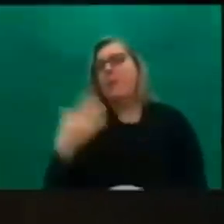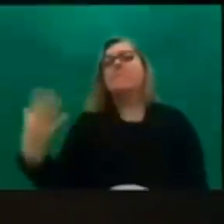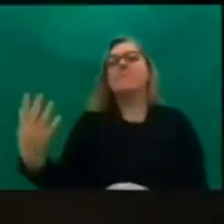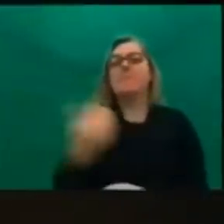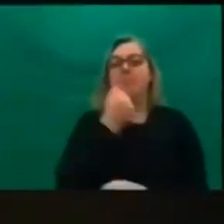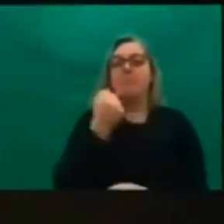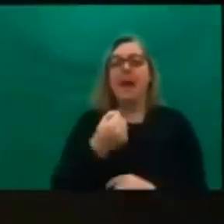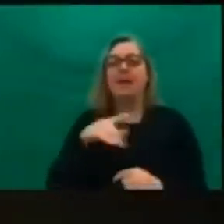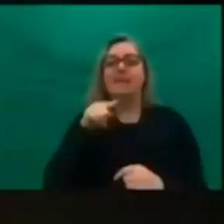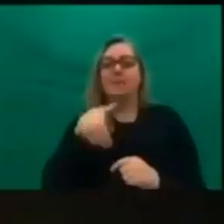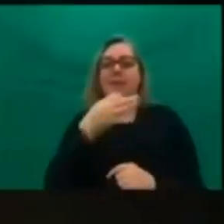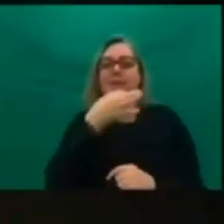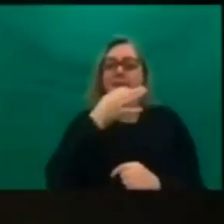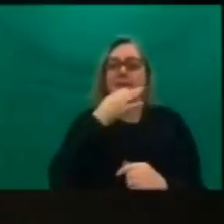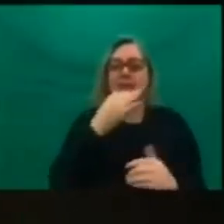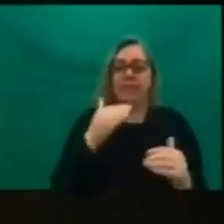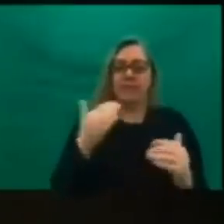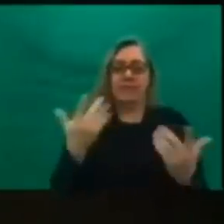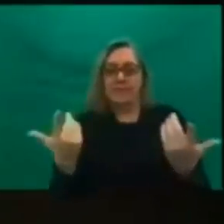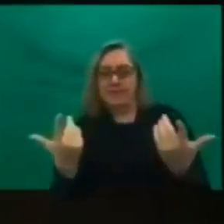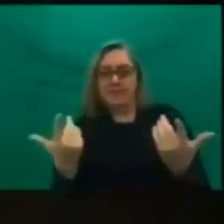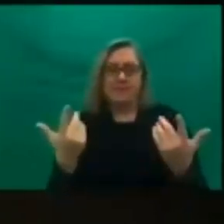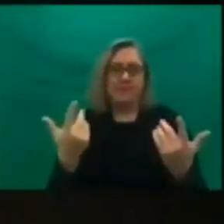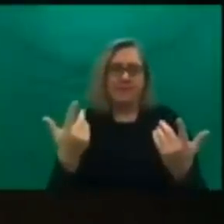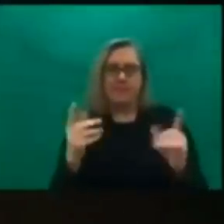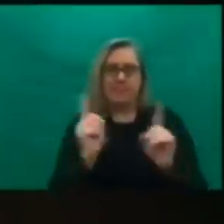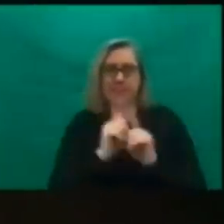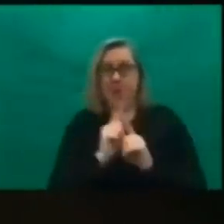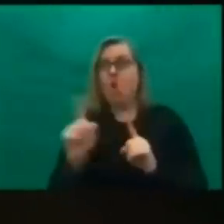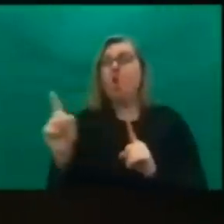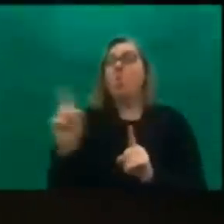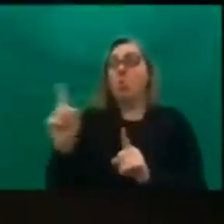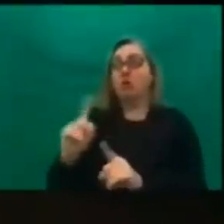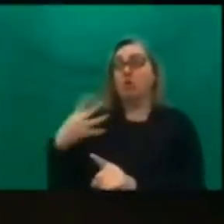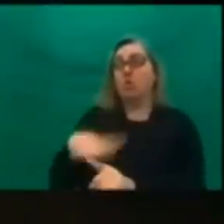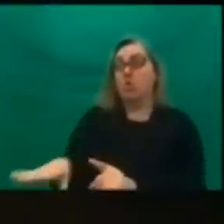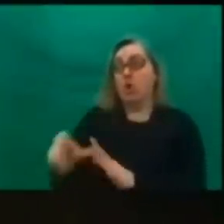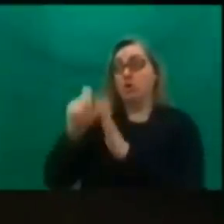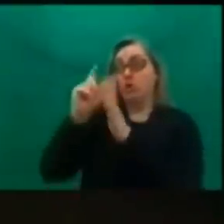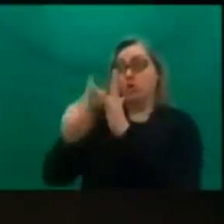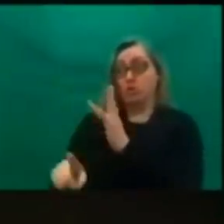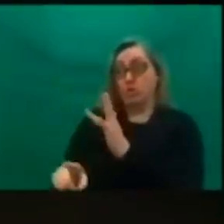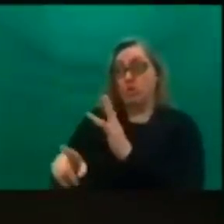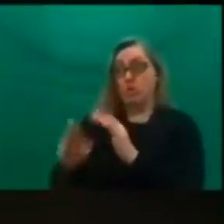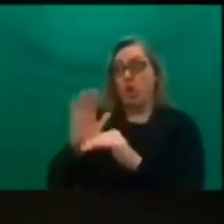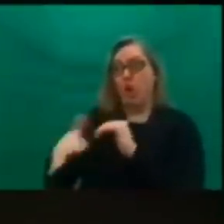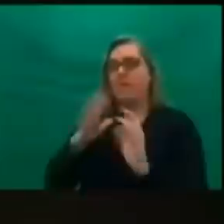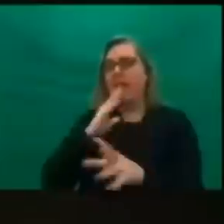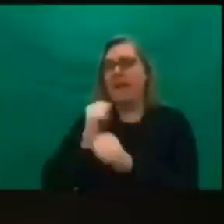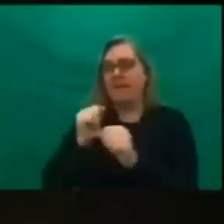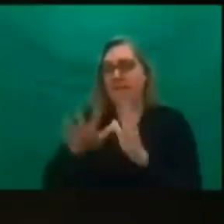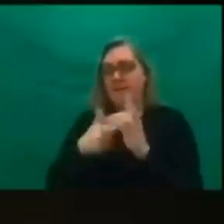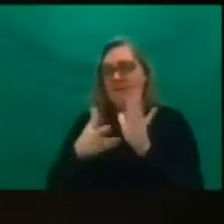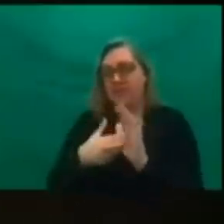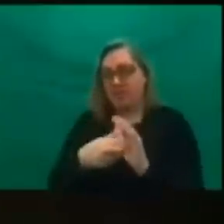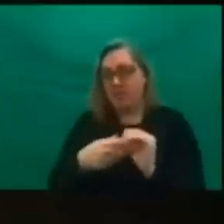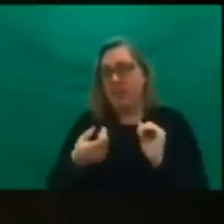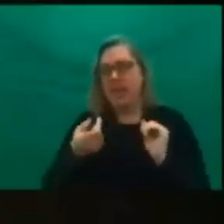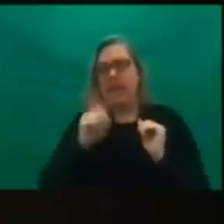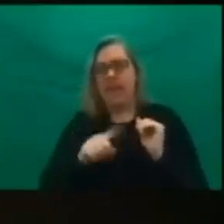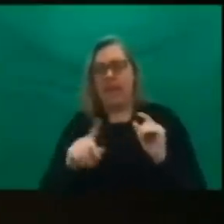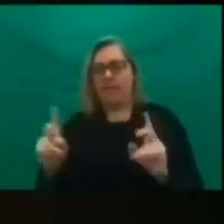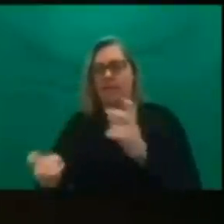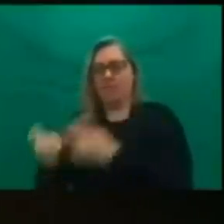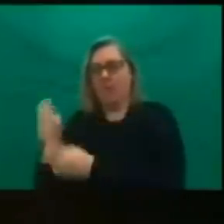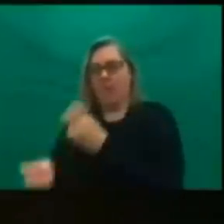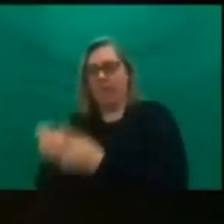proportionality between what you're seeking to do with a government action and what the problem is. So, if